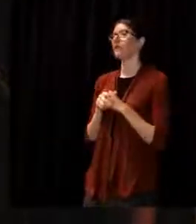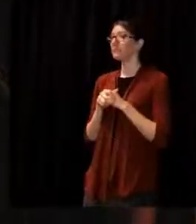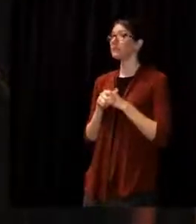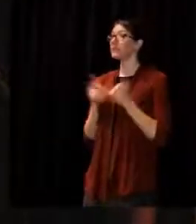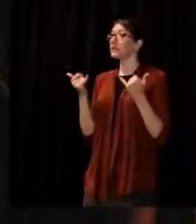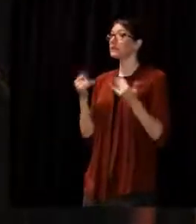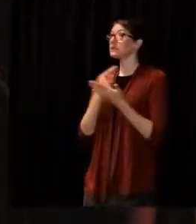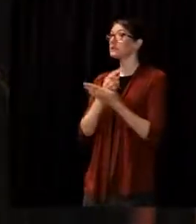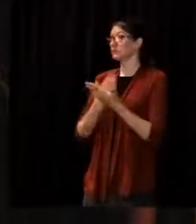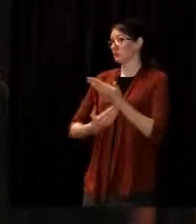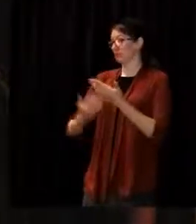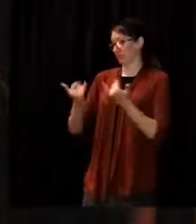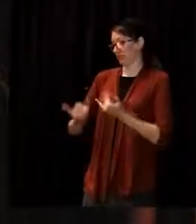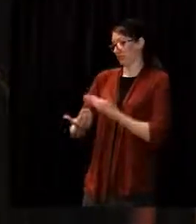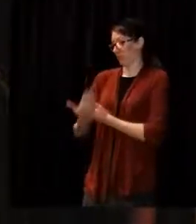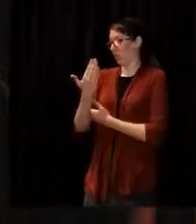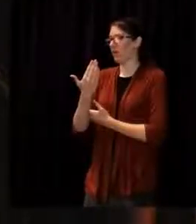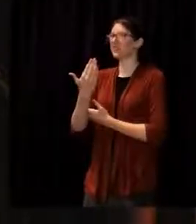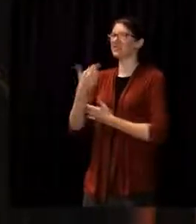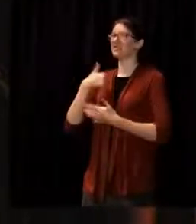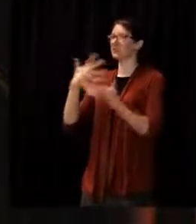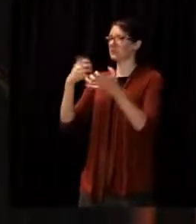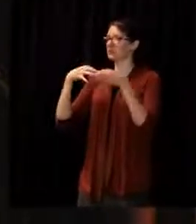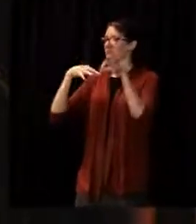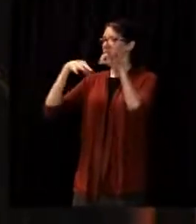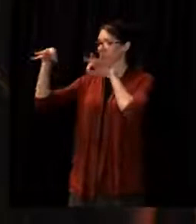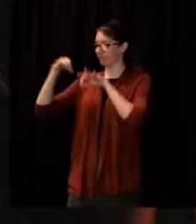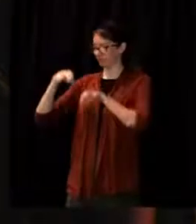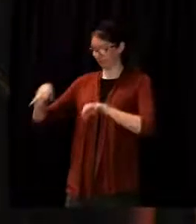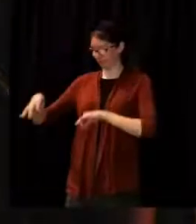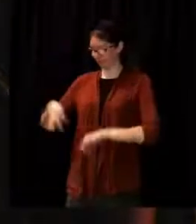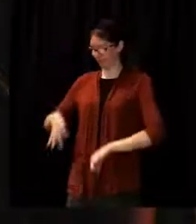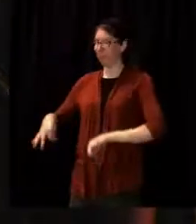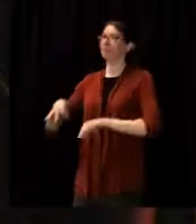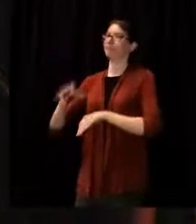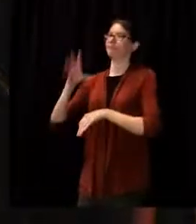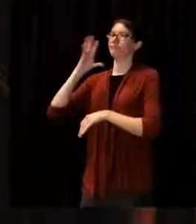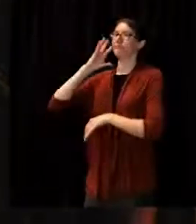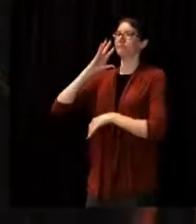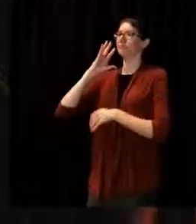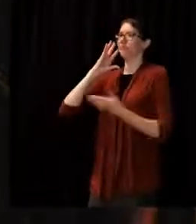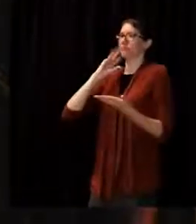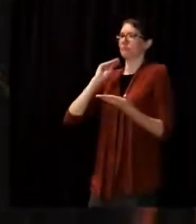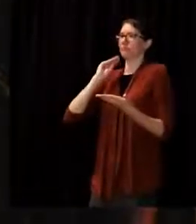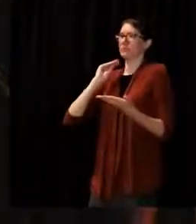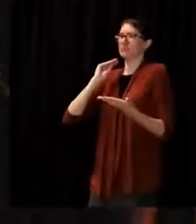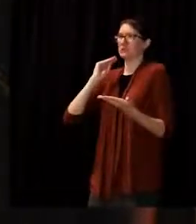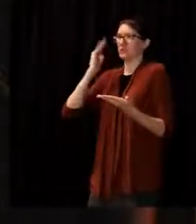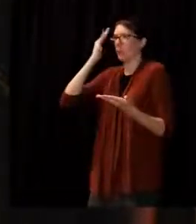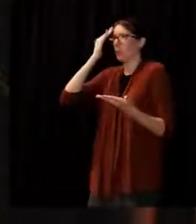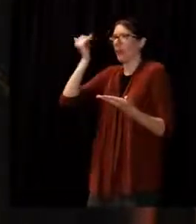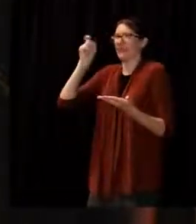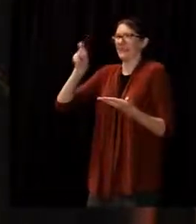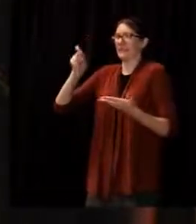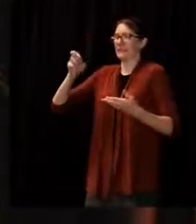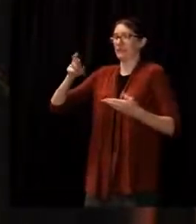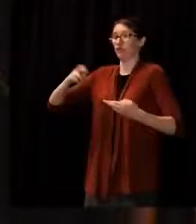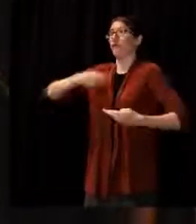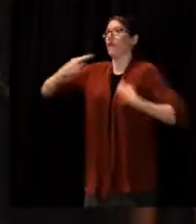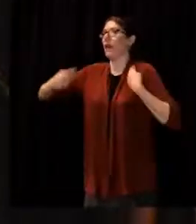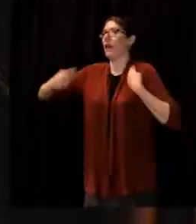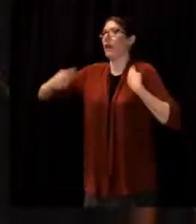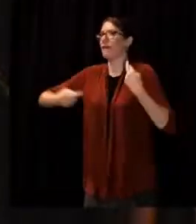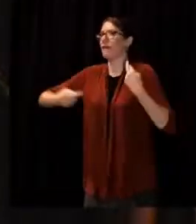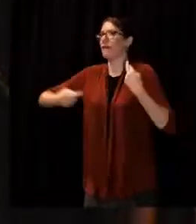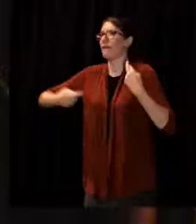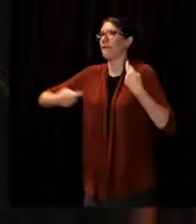I want to take you a little bit on a journey with me. Why do we even need a revival, or renewal rather?